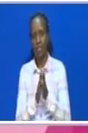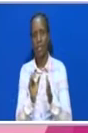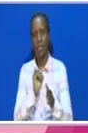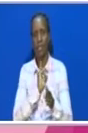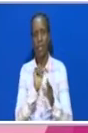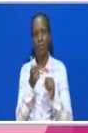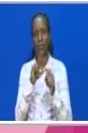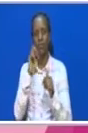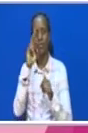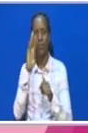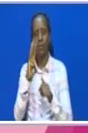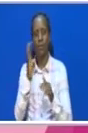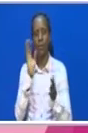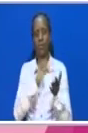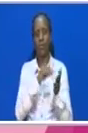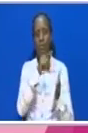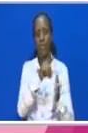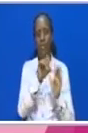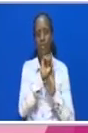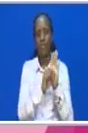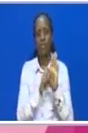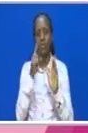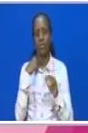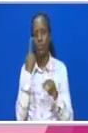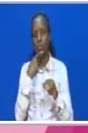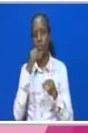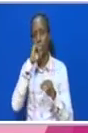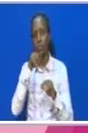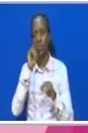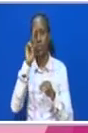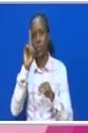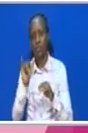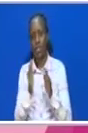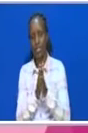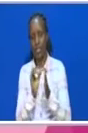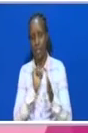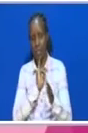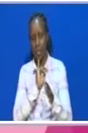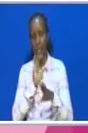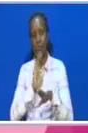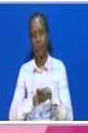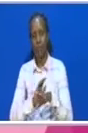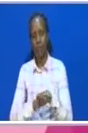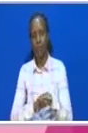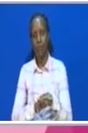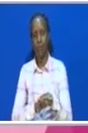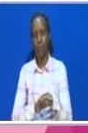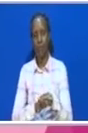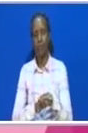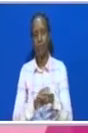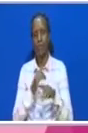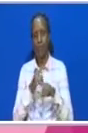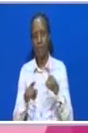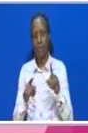which verb should we put there? The subjects are Judy and I. Very good. Judy and I are